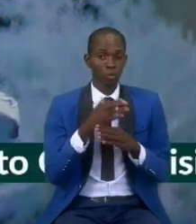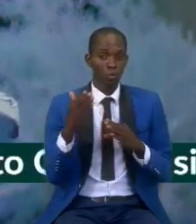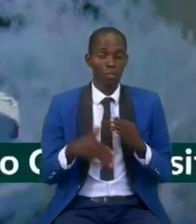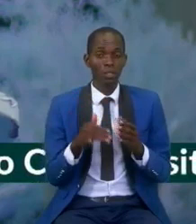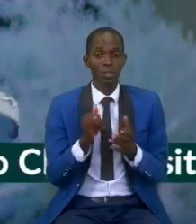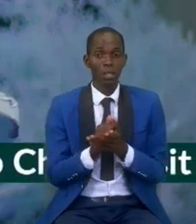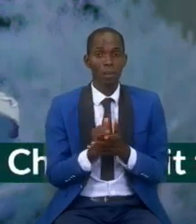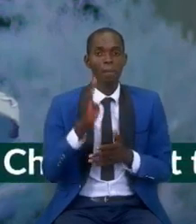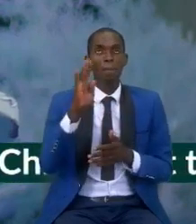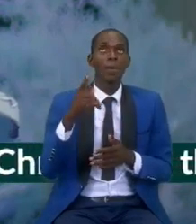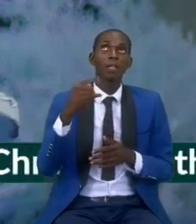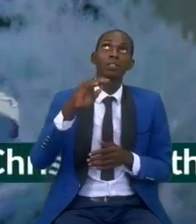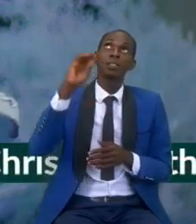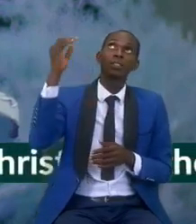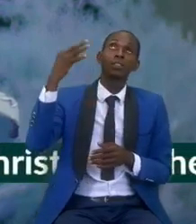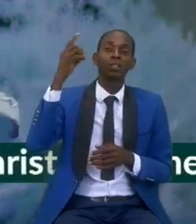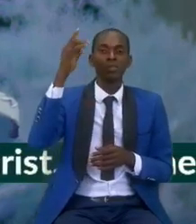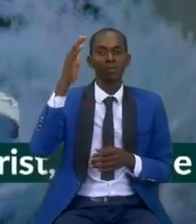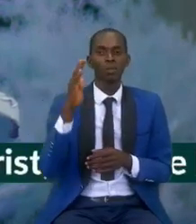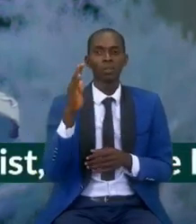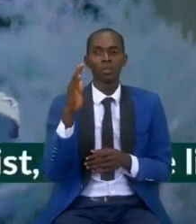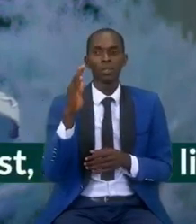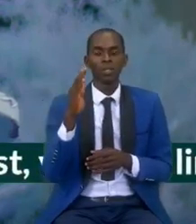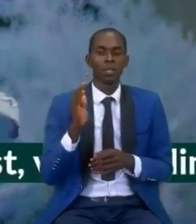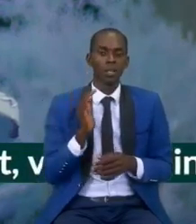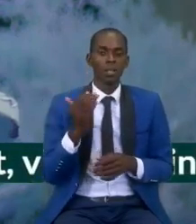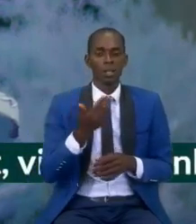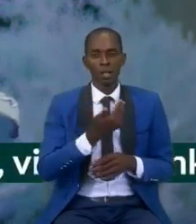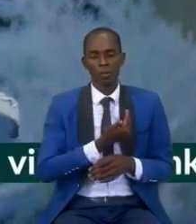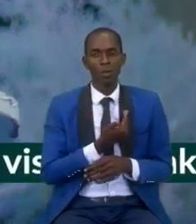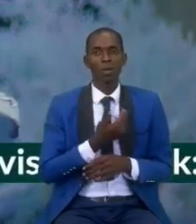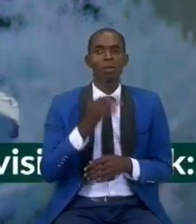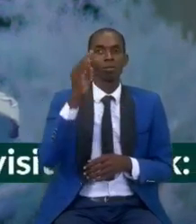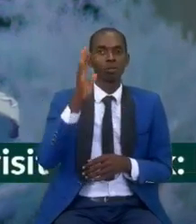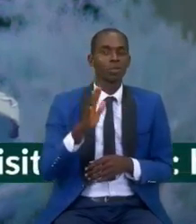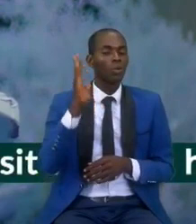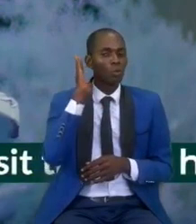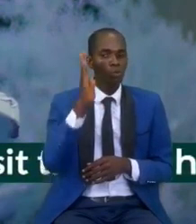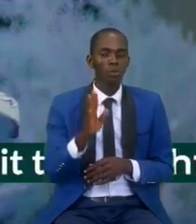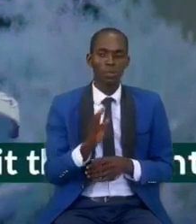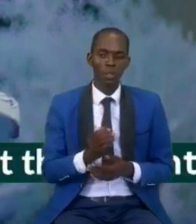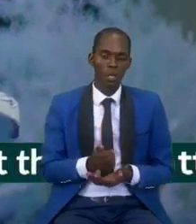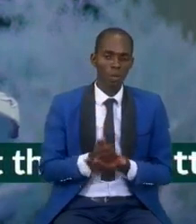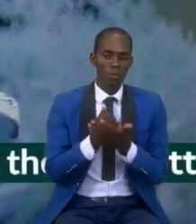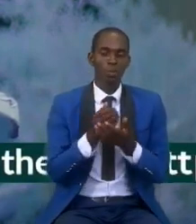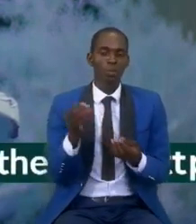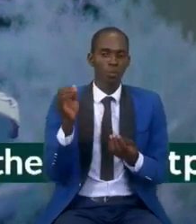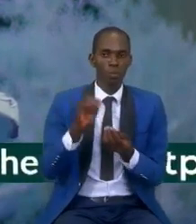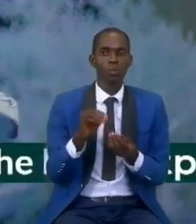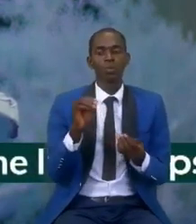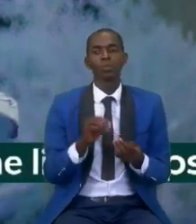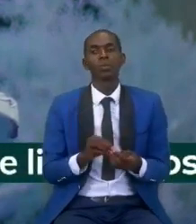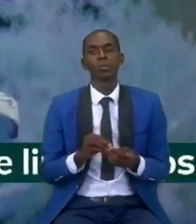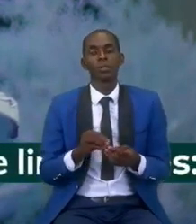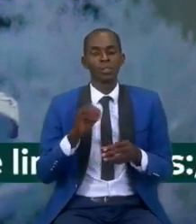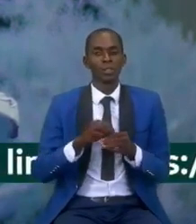will continue to be of more help to you in Jesus' name. There'll be a